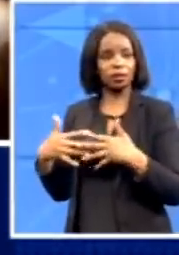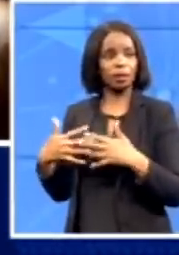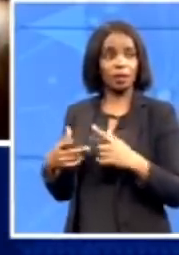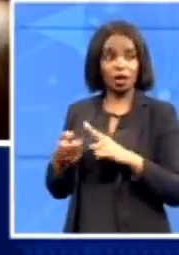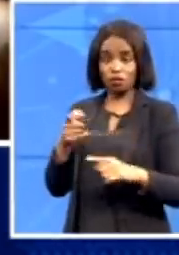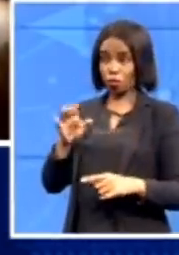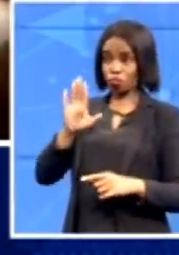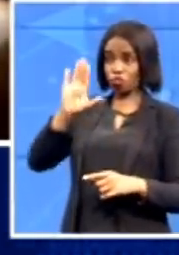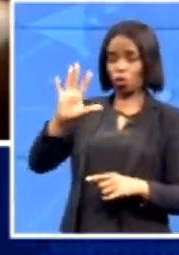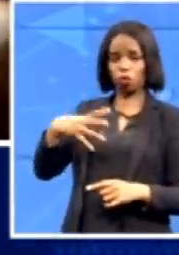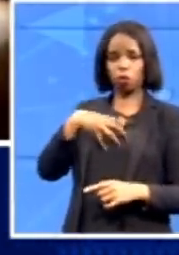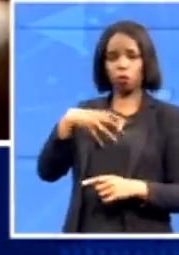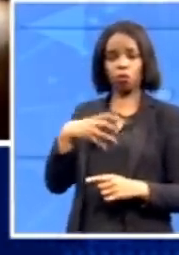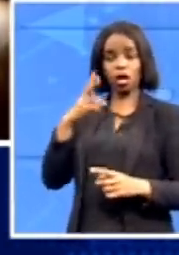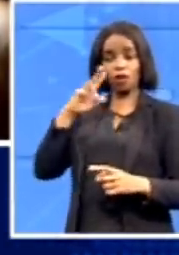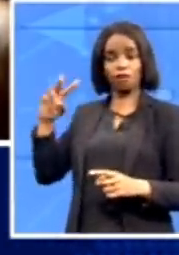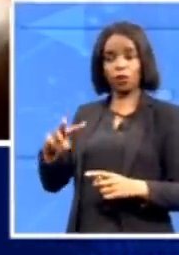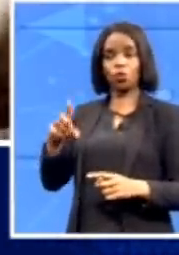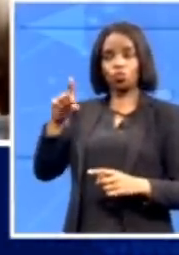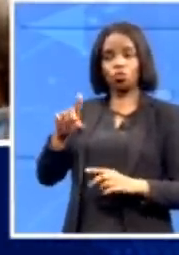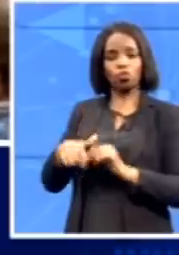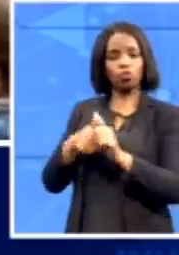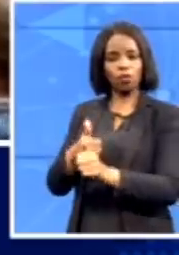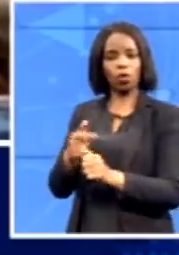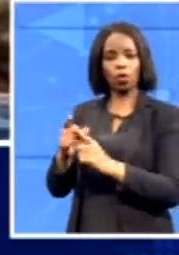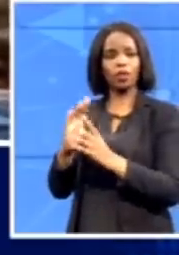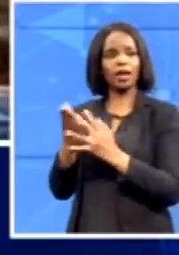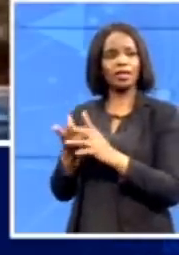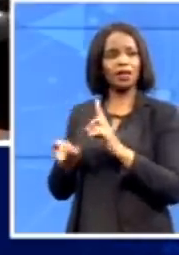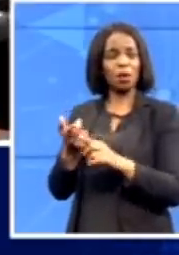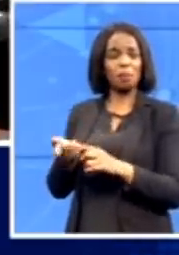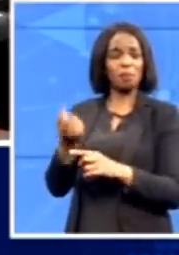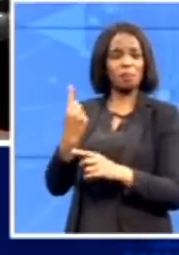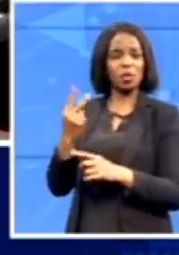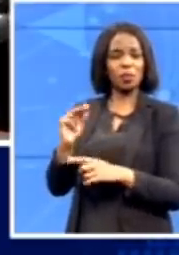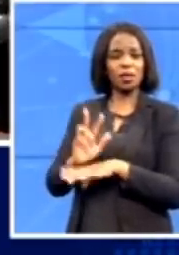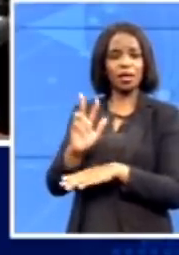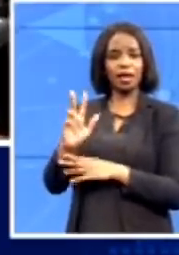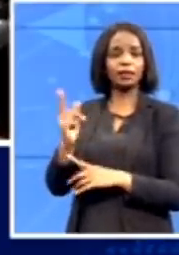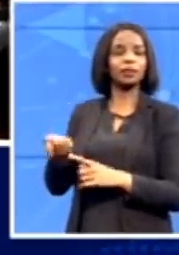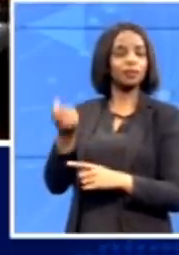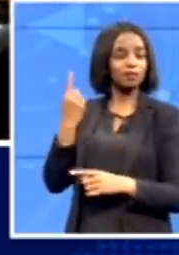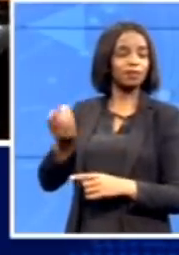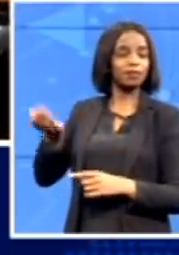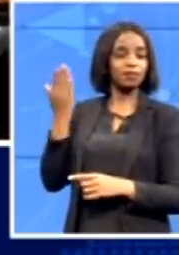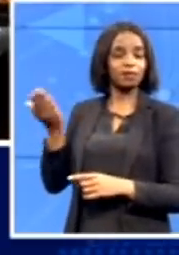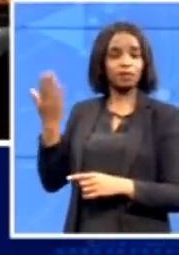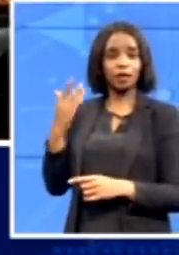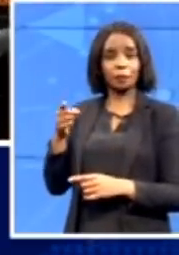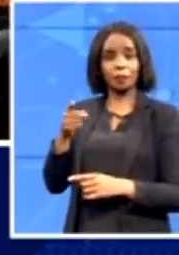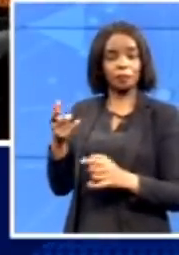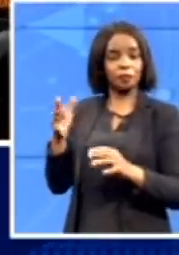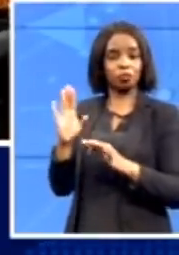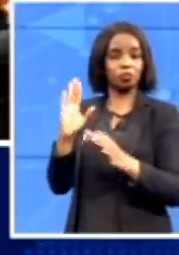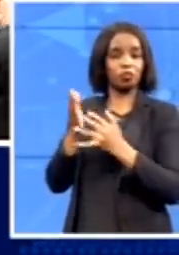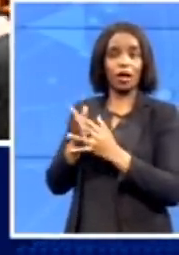since 2018 and even way back. Whenever the former president has filed an application, the courts have given him an audience. Do